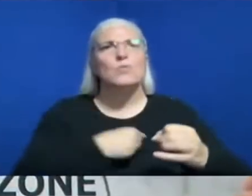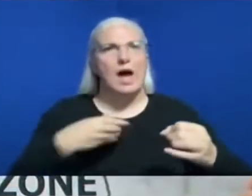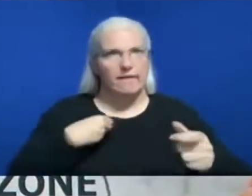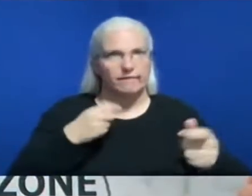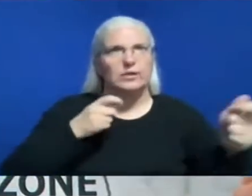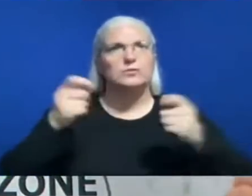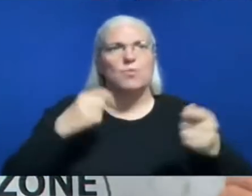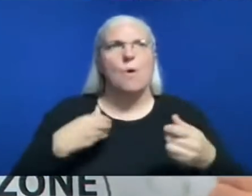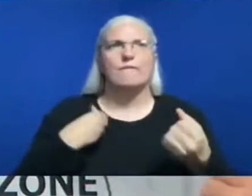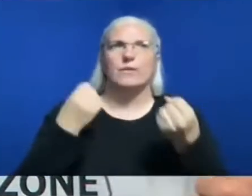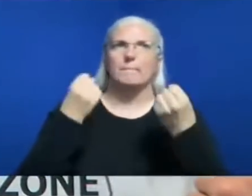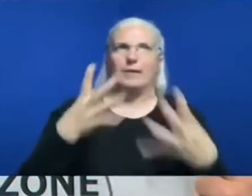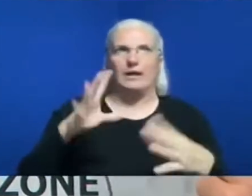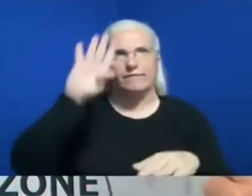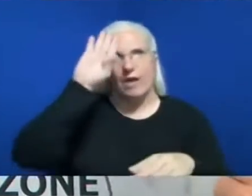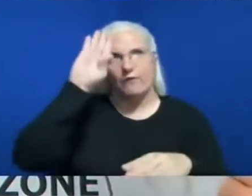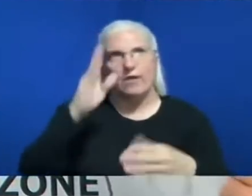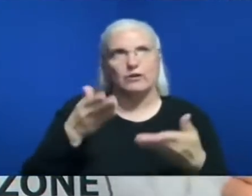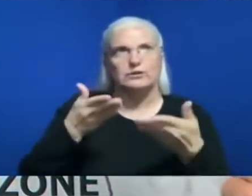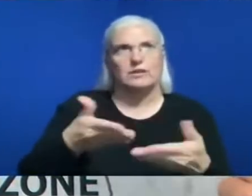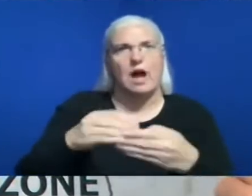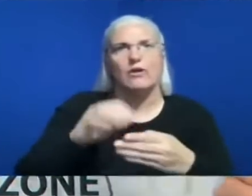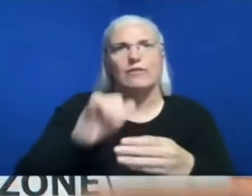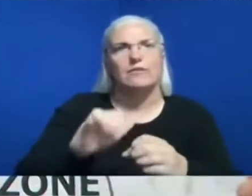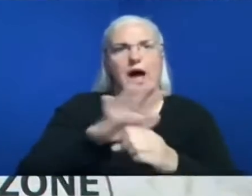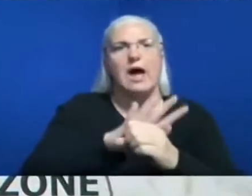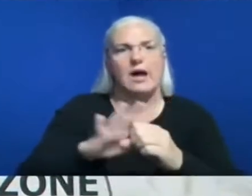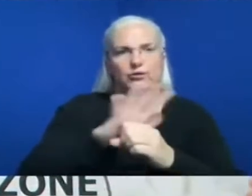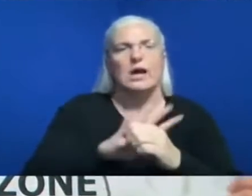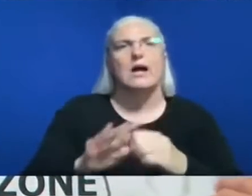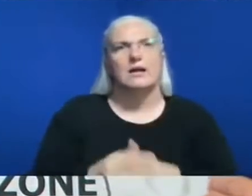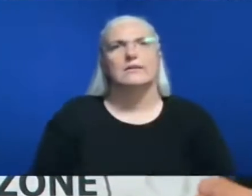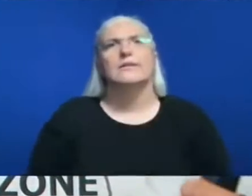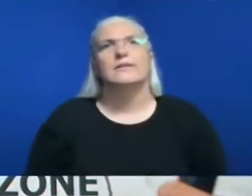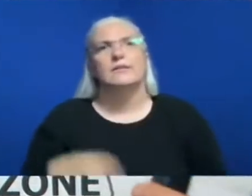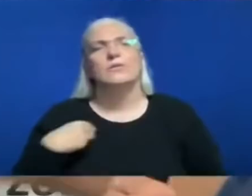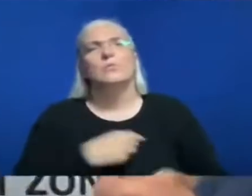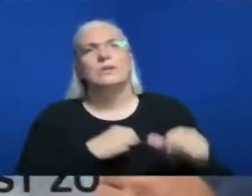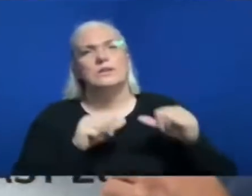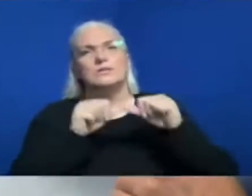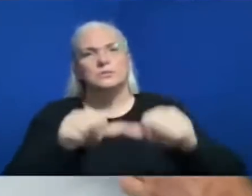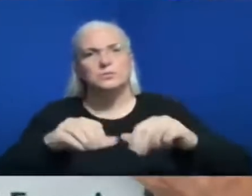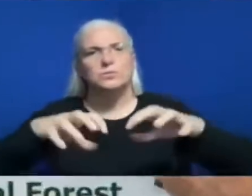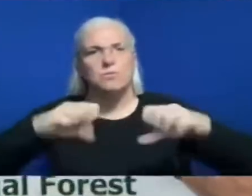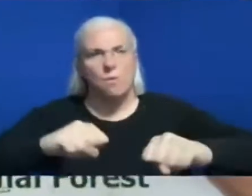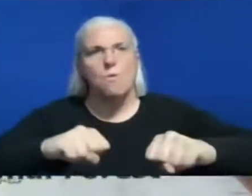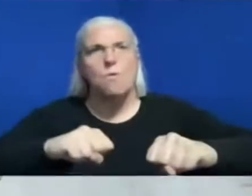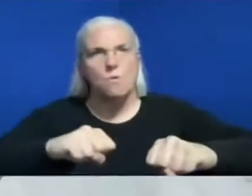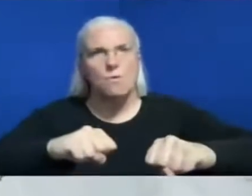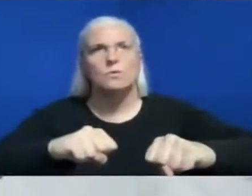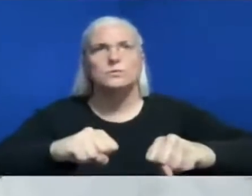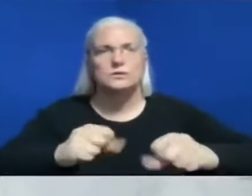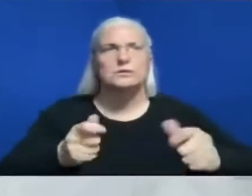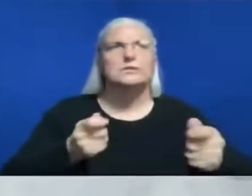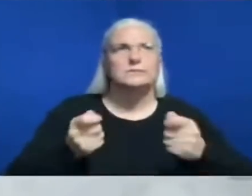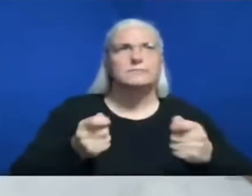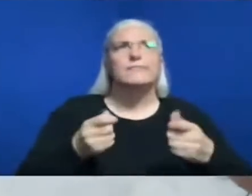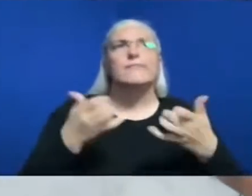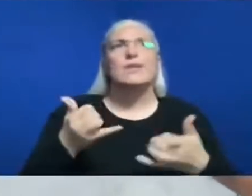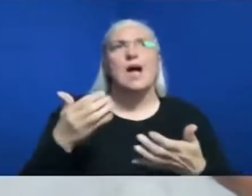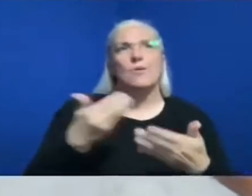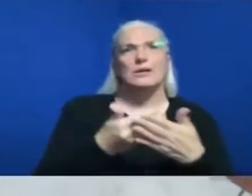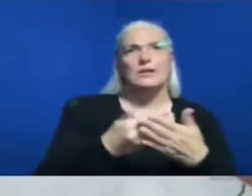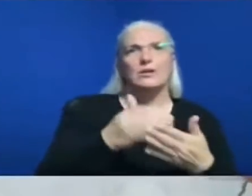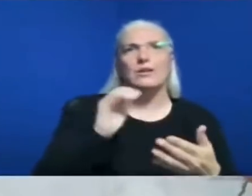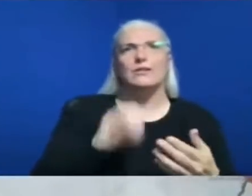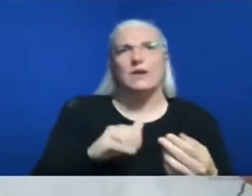on the flanks of this fire continue to patrol and mop up so we don't have any threat of escape. In the Antelope Lake area, that smoke that was